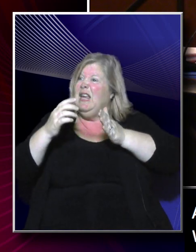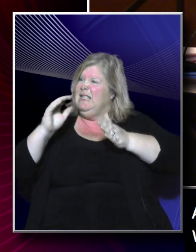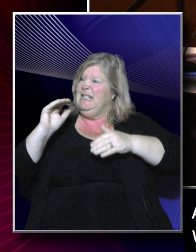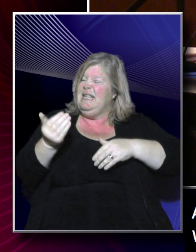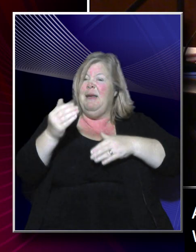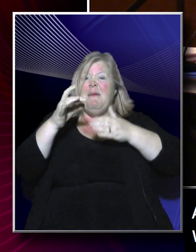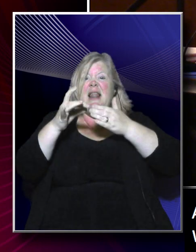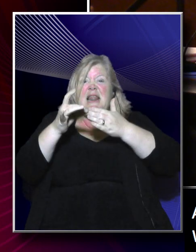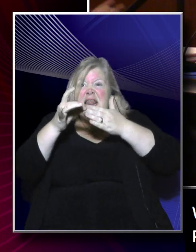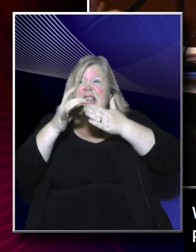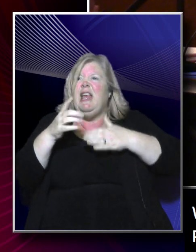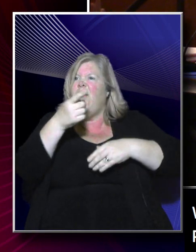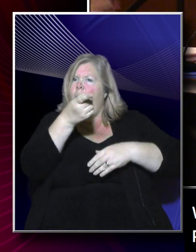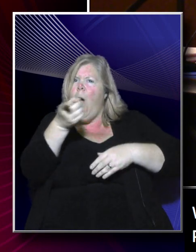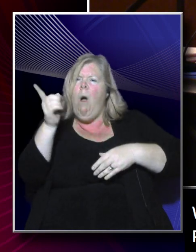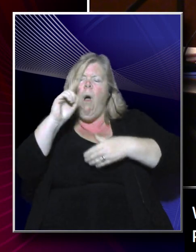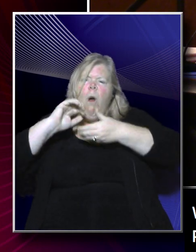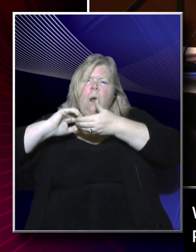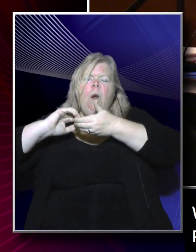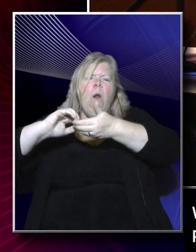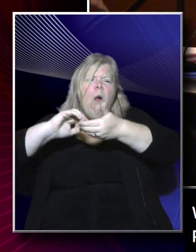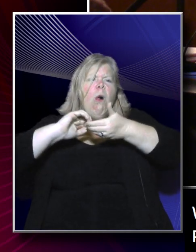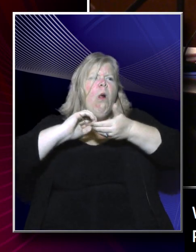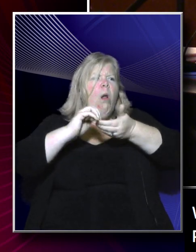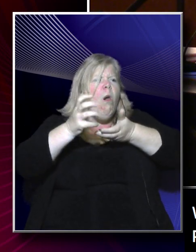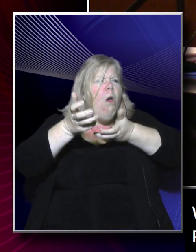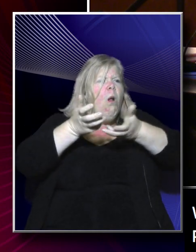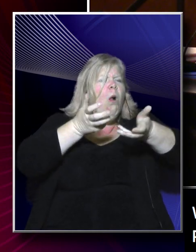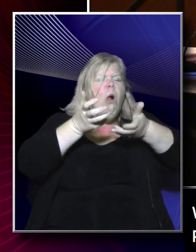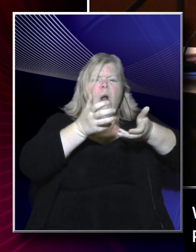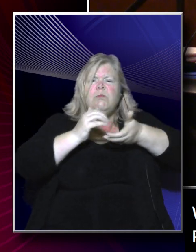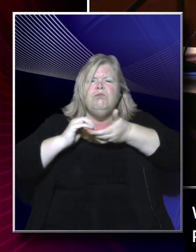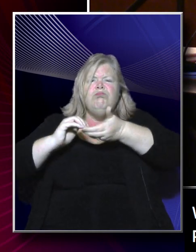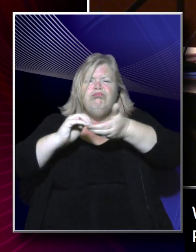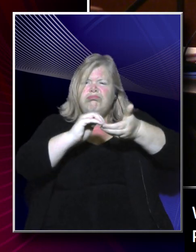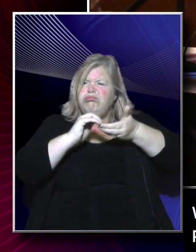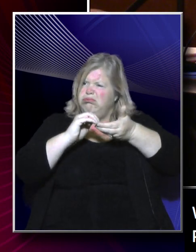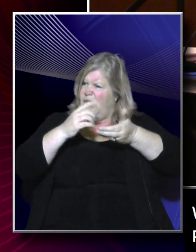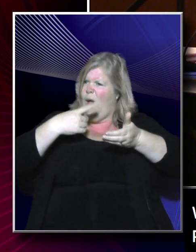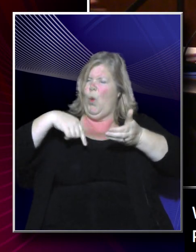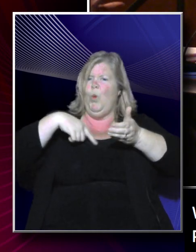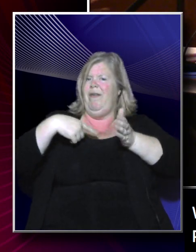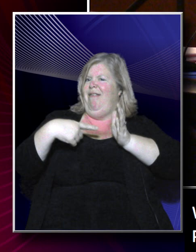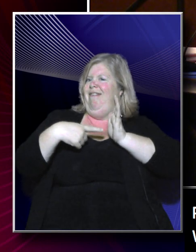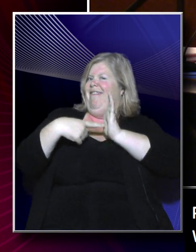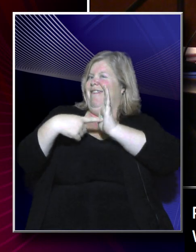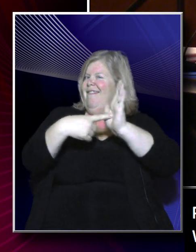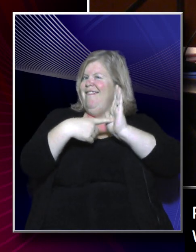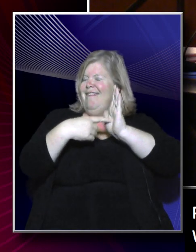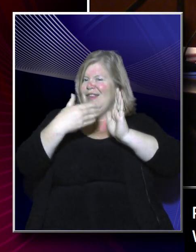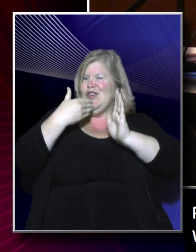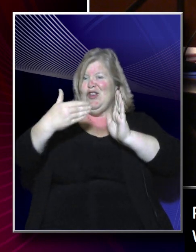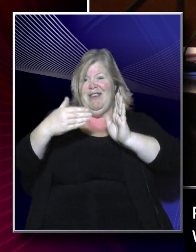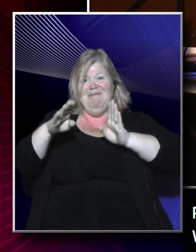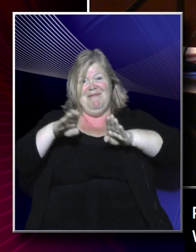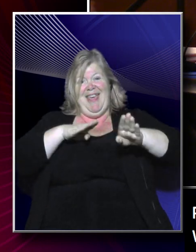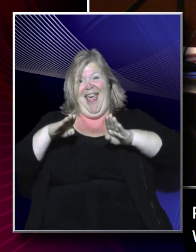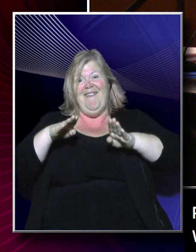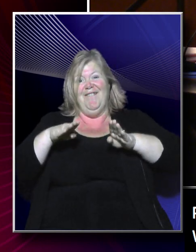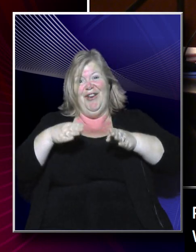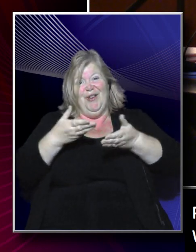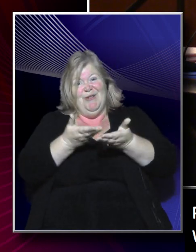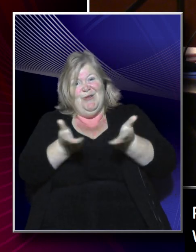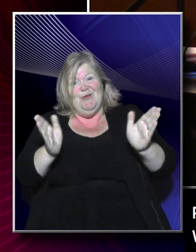we work together with collegiality, and we are modeling that behavior. And in modeling